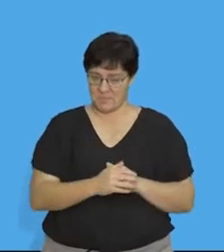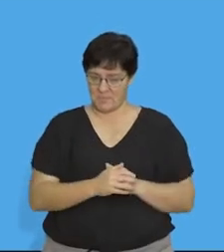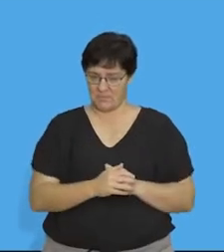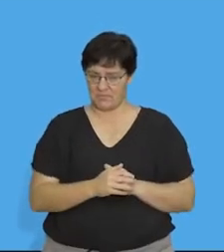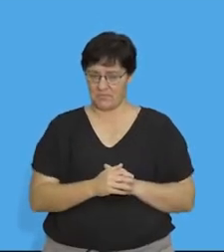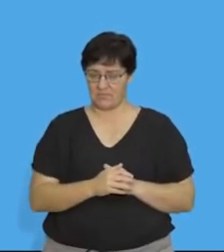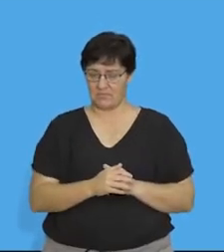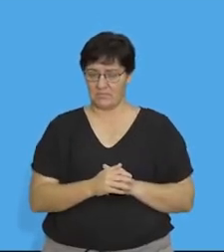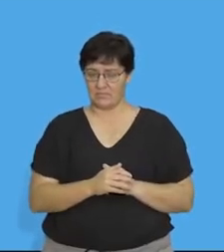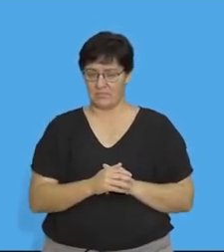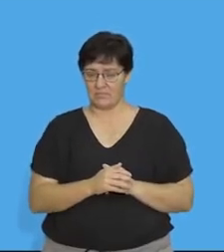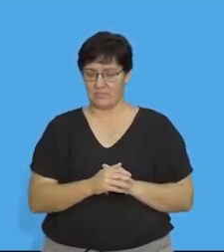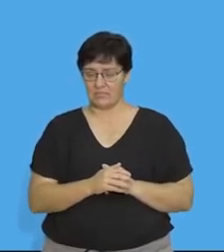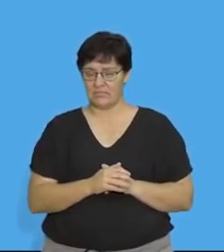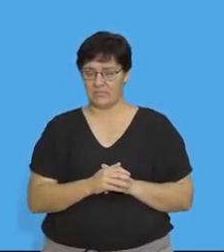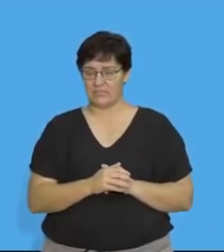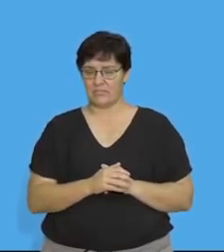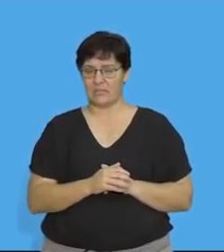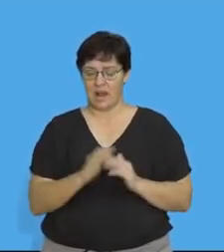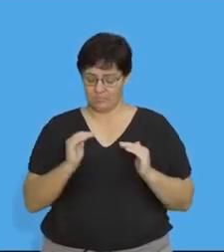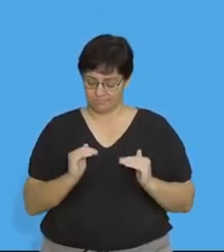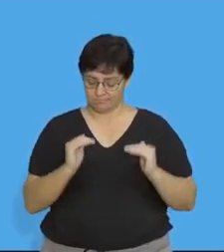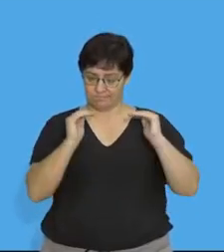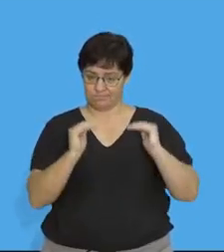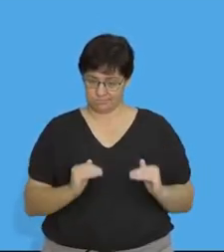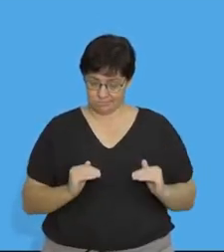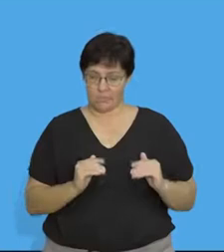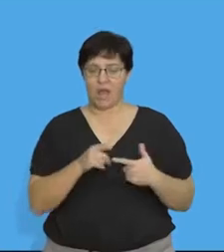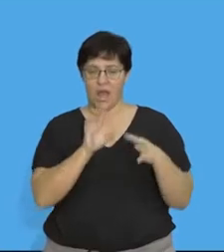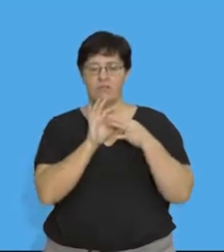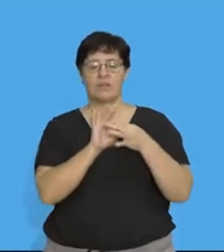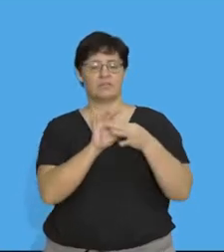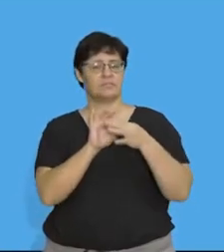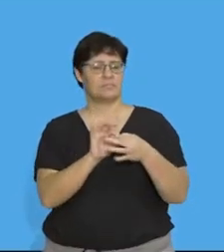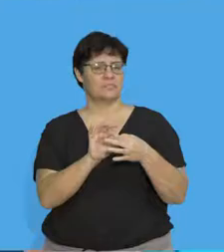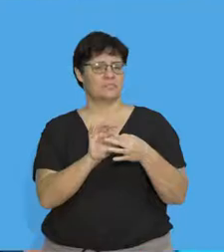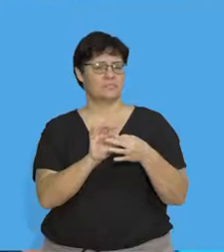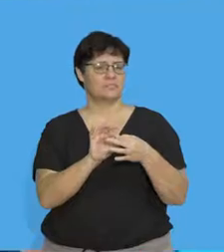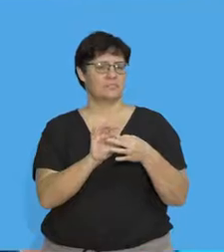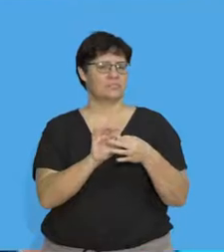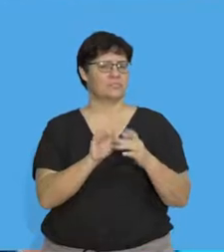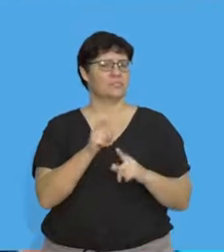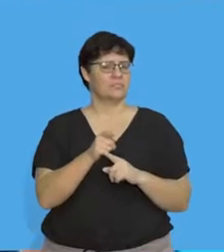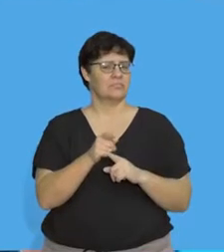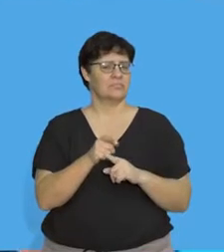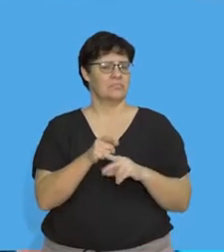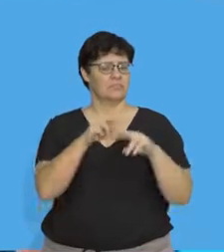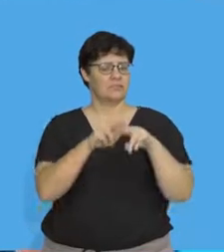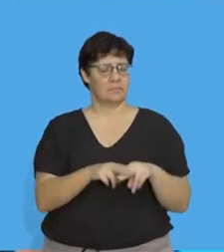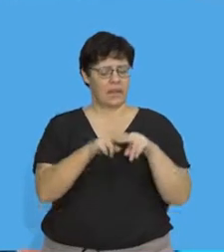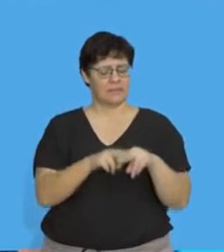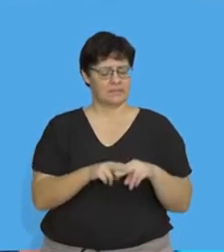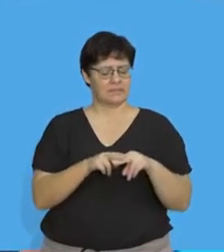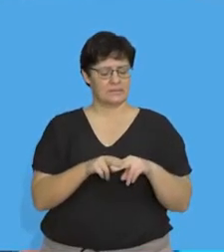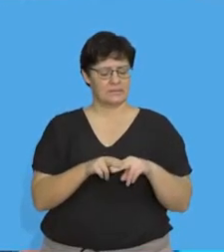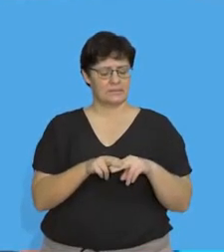proportional relationship by looking at the relationship between how much has the dependent variable changed